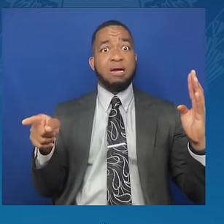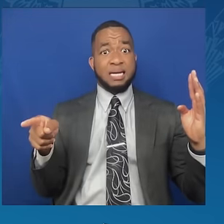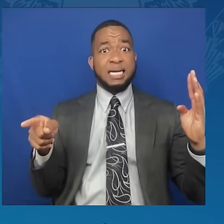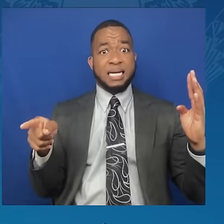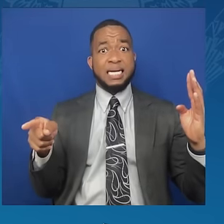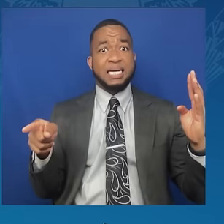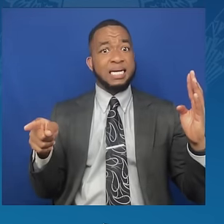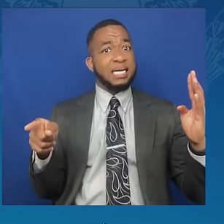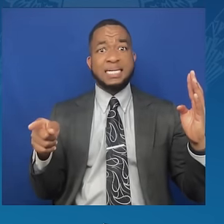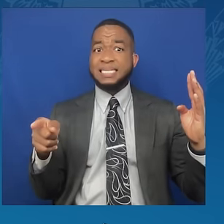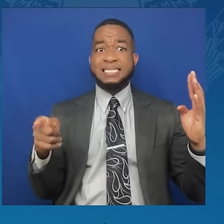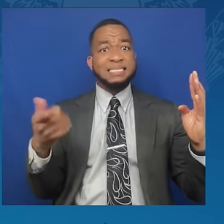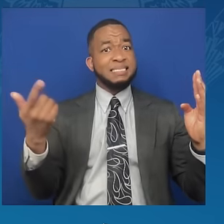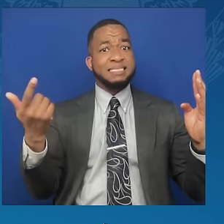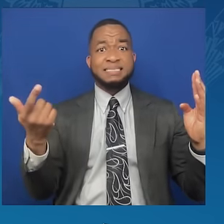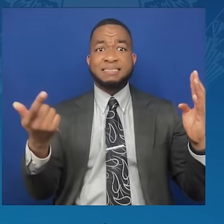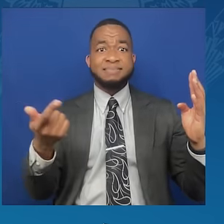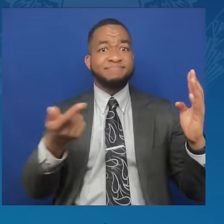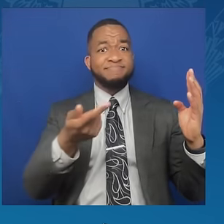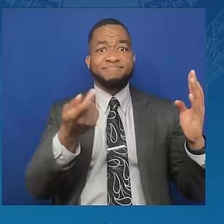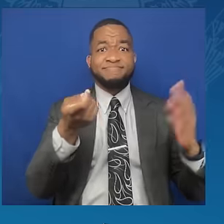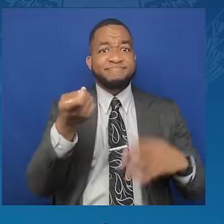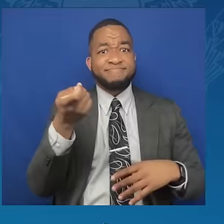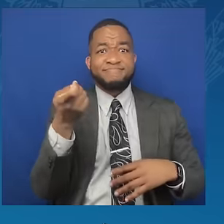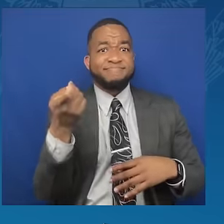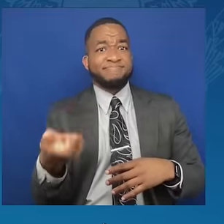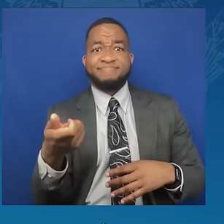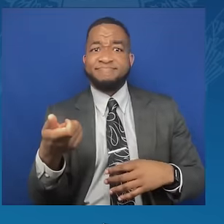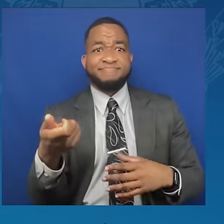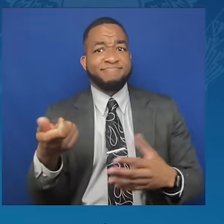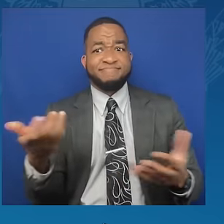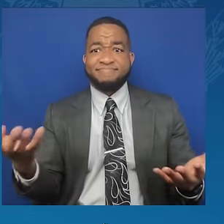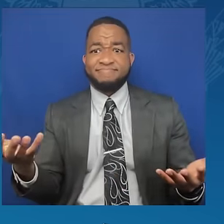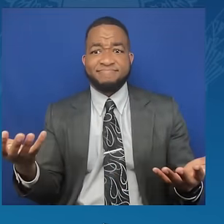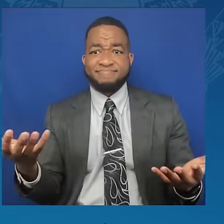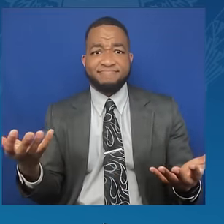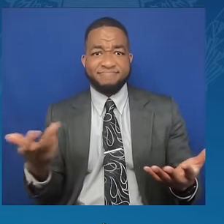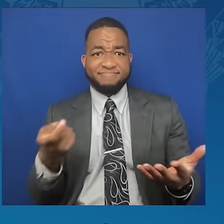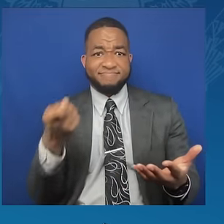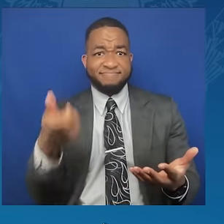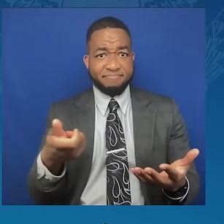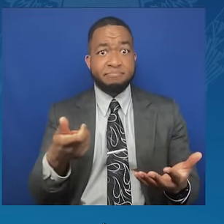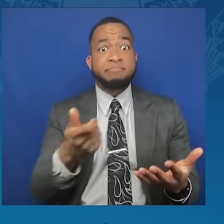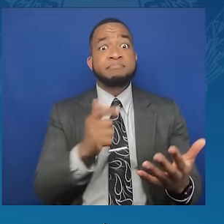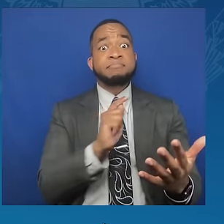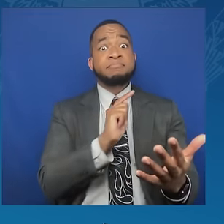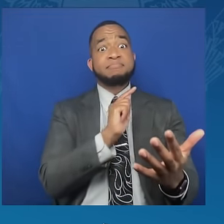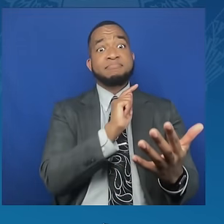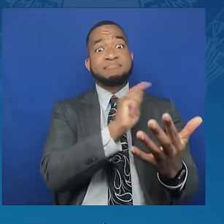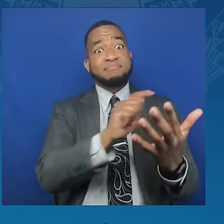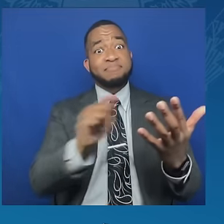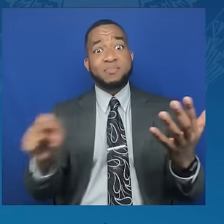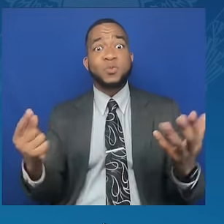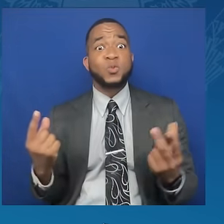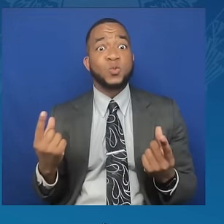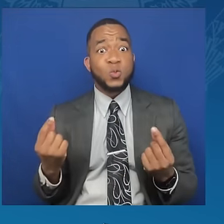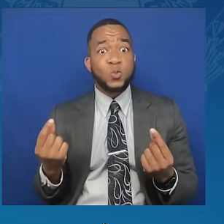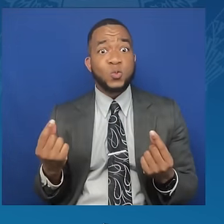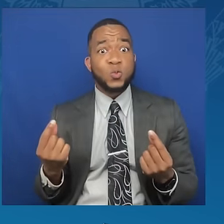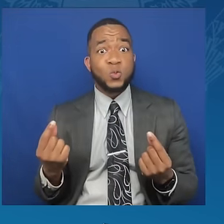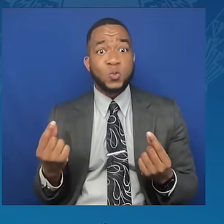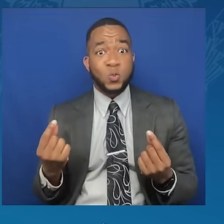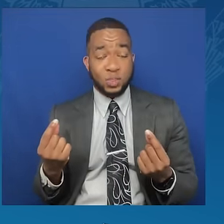Yet those with almost nothing took marching feet and singing songs and praying